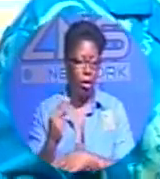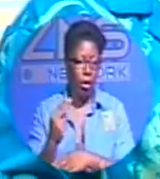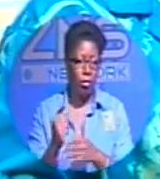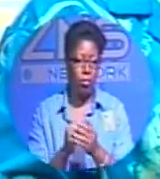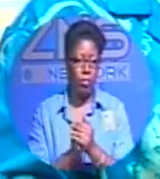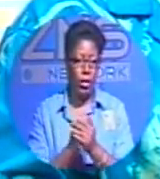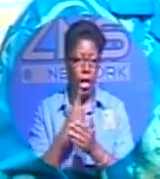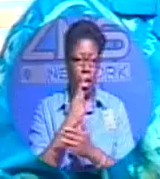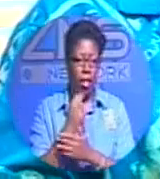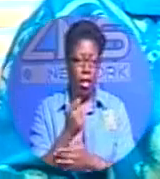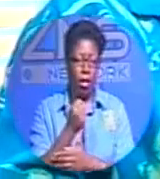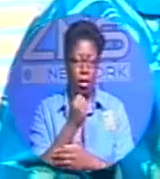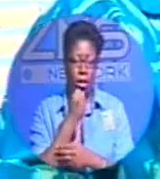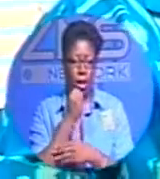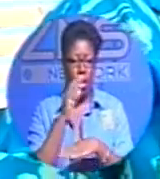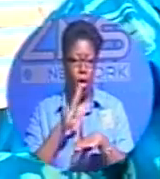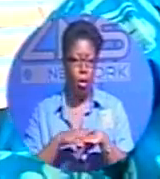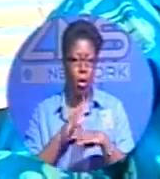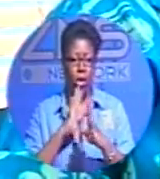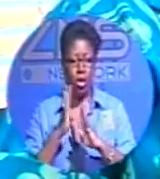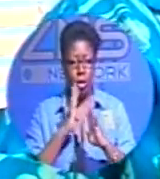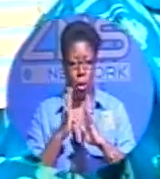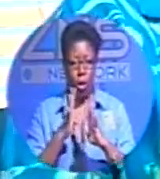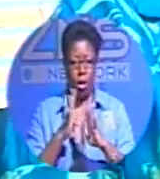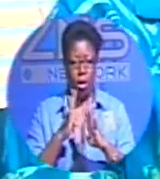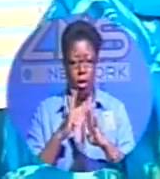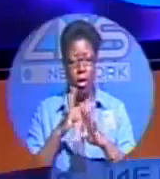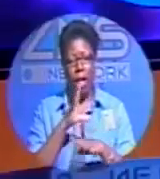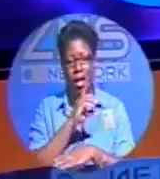dumb will talk, and even the lame will walk.